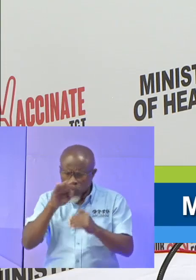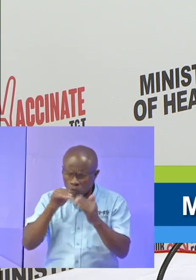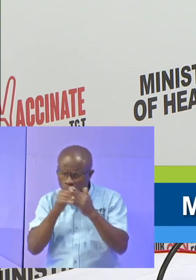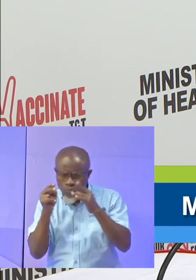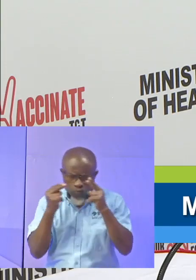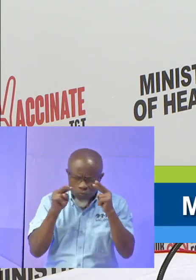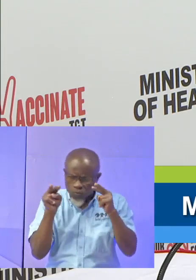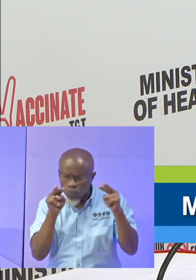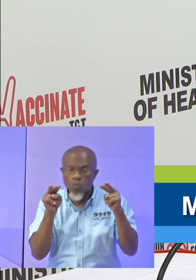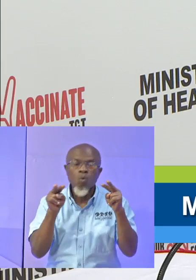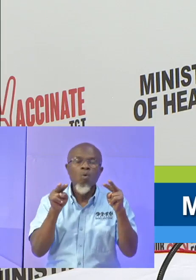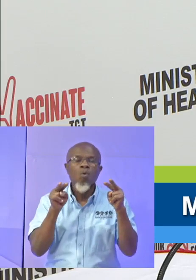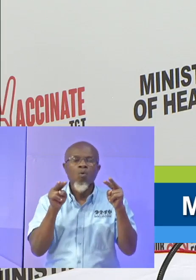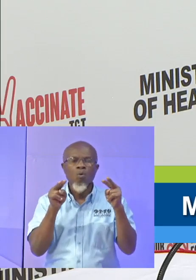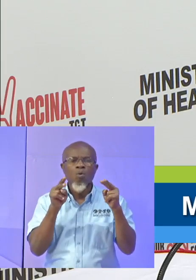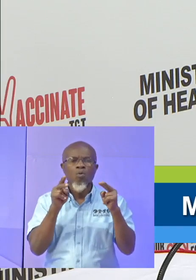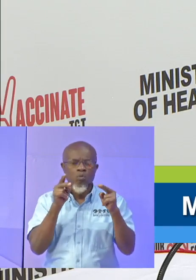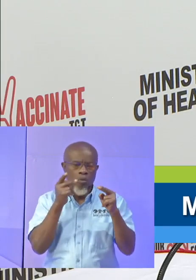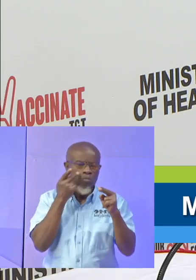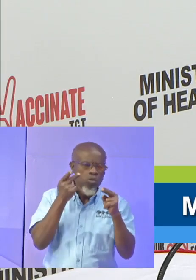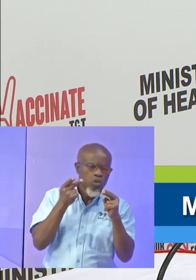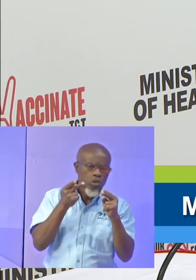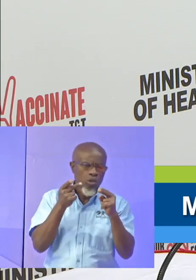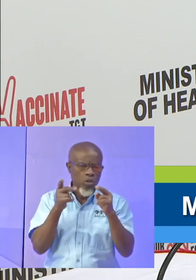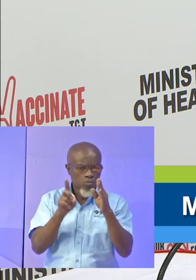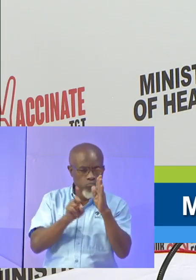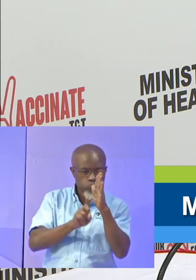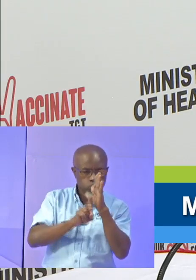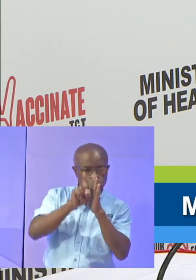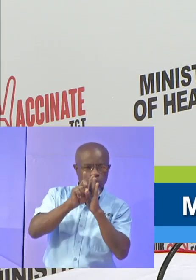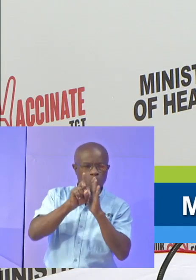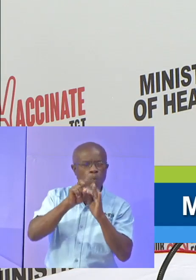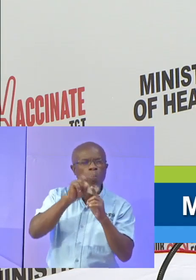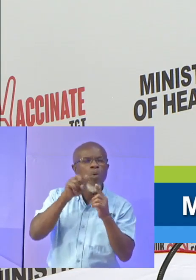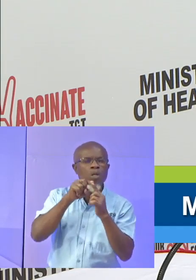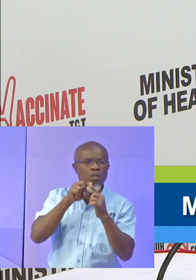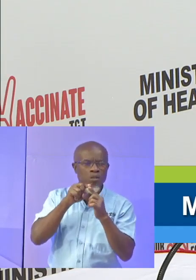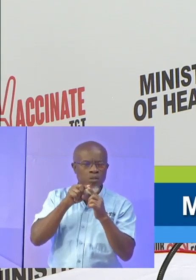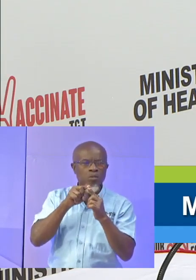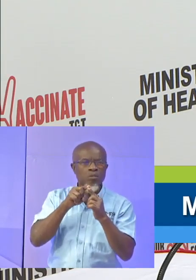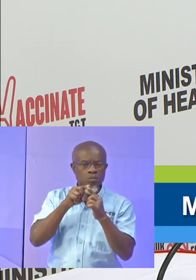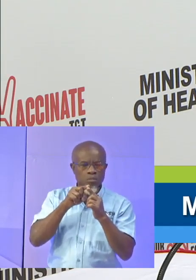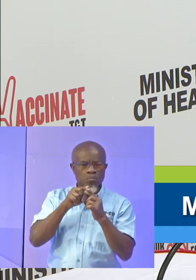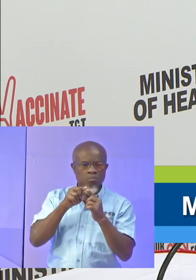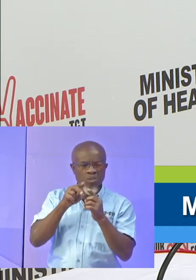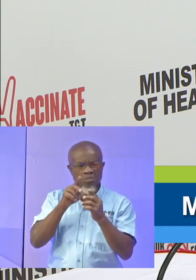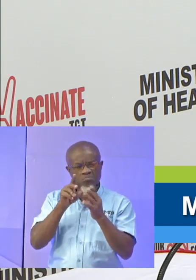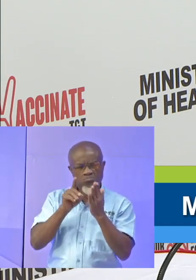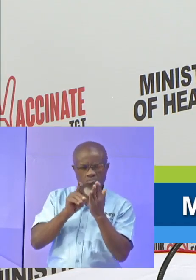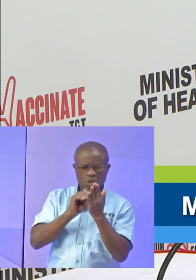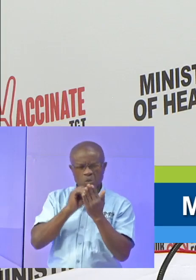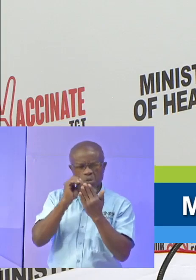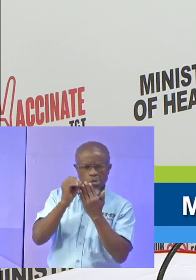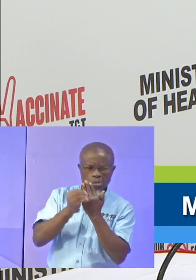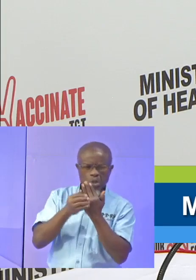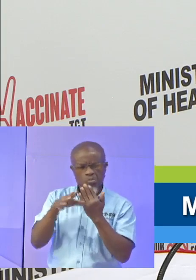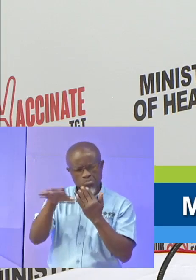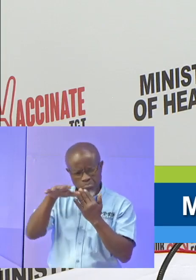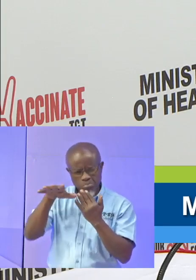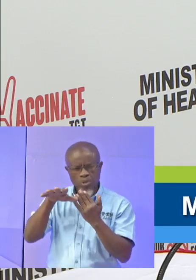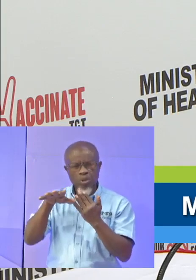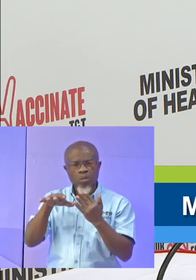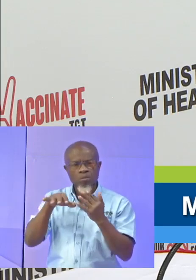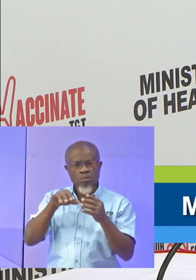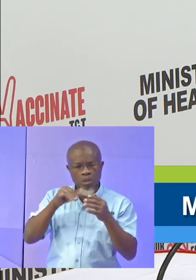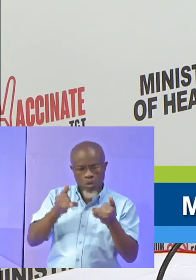surge since the best part of October, November, December, and now into January. which would have meant that a large number of the